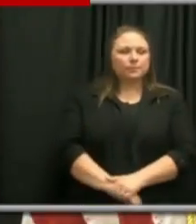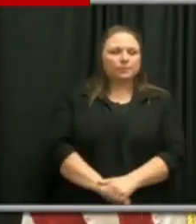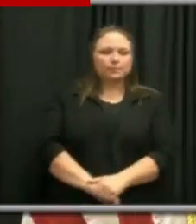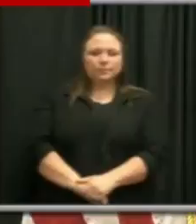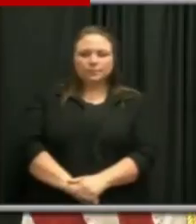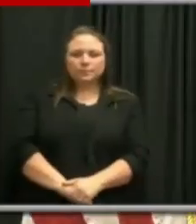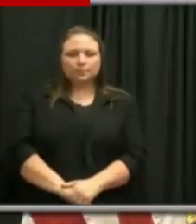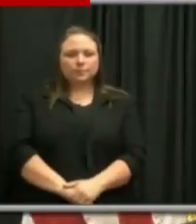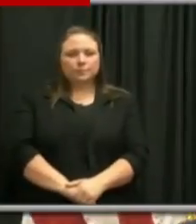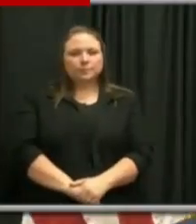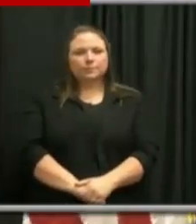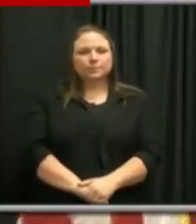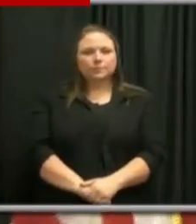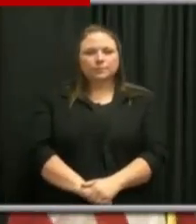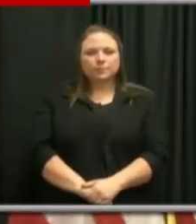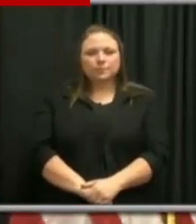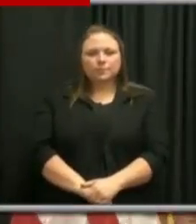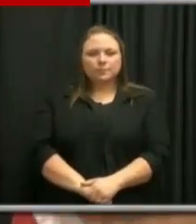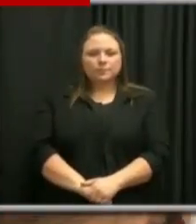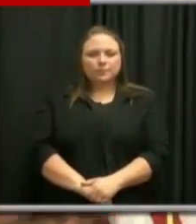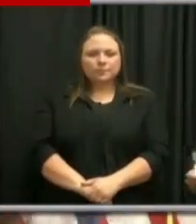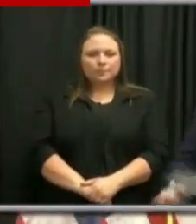Thank you, Harriet. Dr. Jahangir.